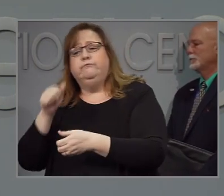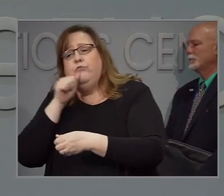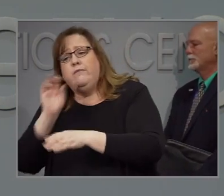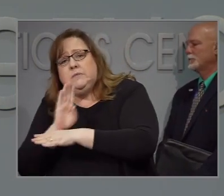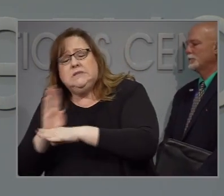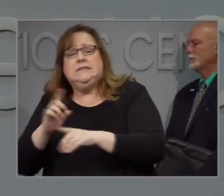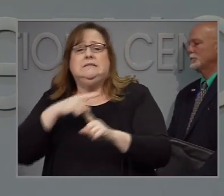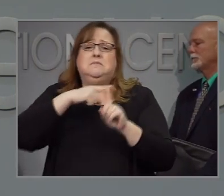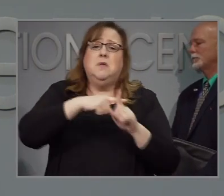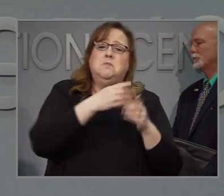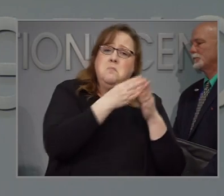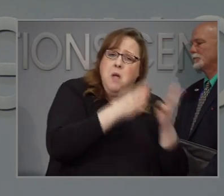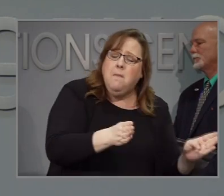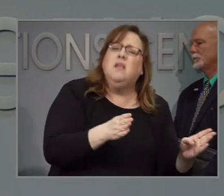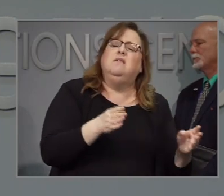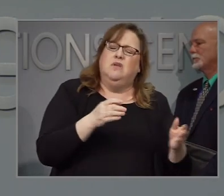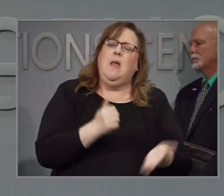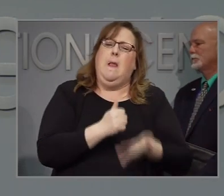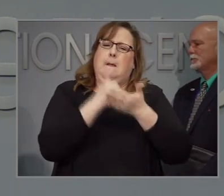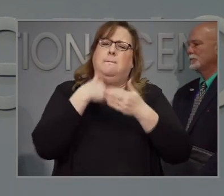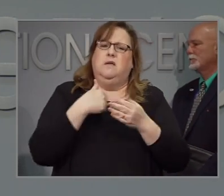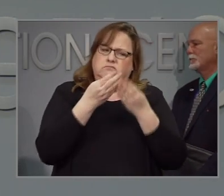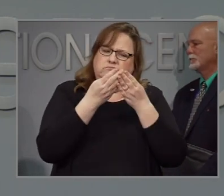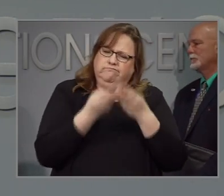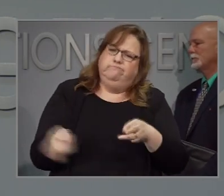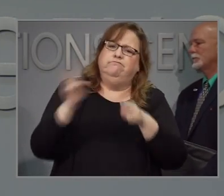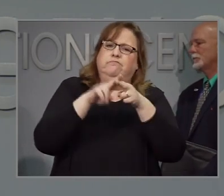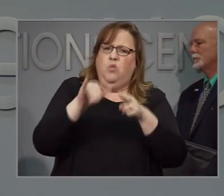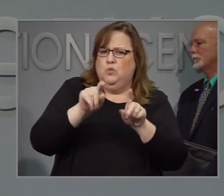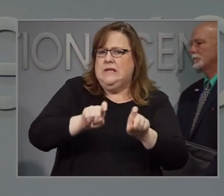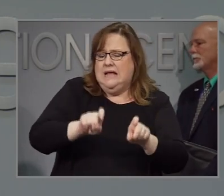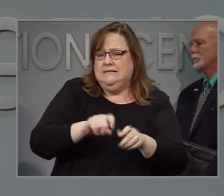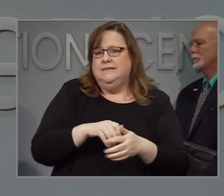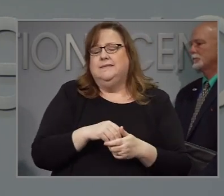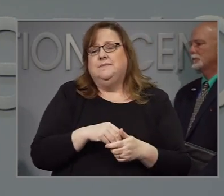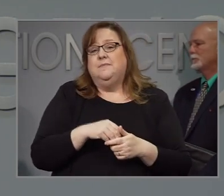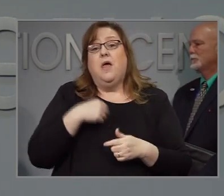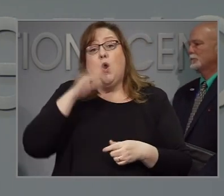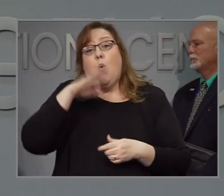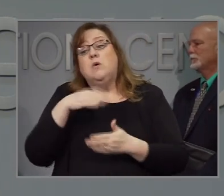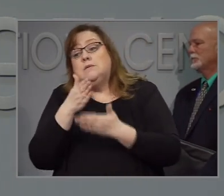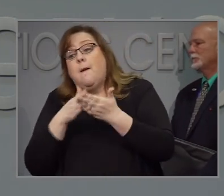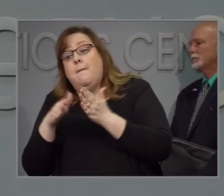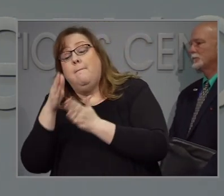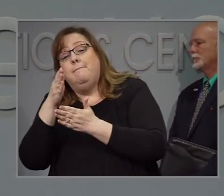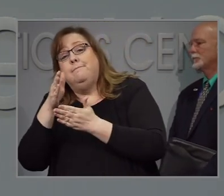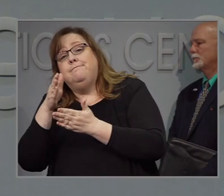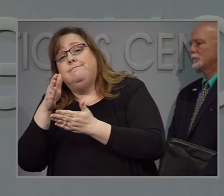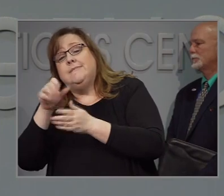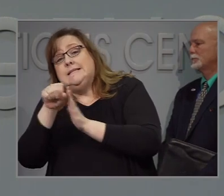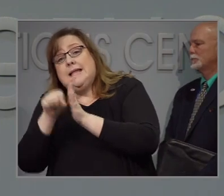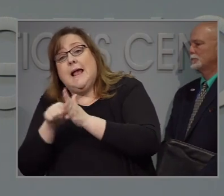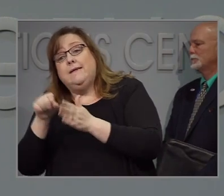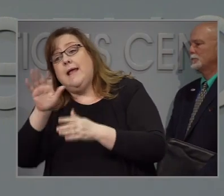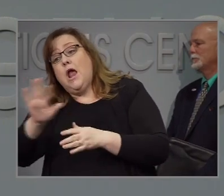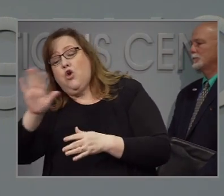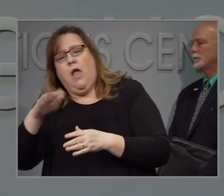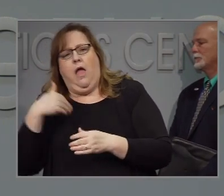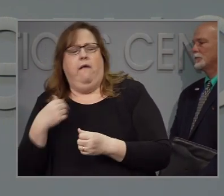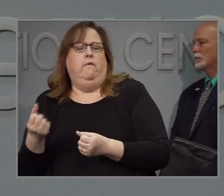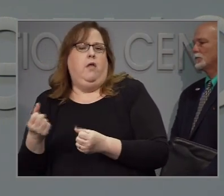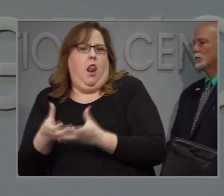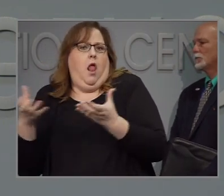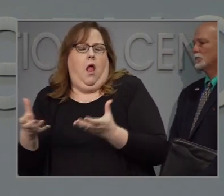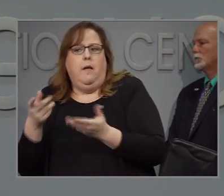about distribution of resources. I think there are certain parts of the state where we have a lot of capacity, certain parts where there's less, and now